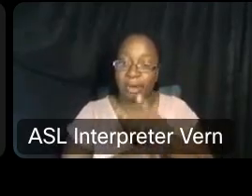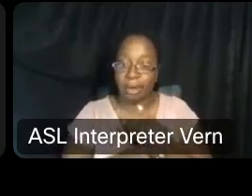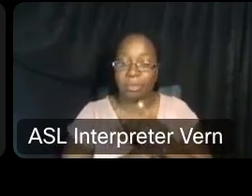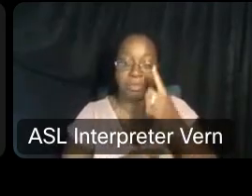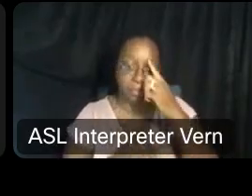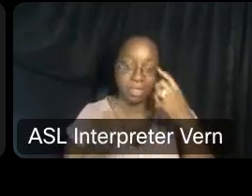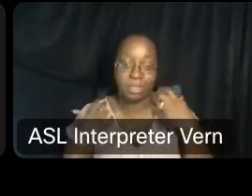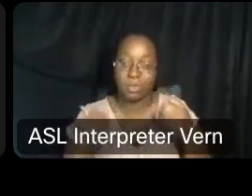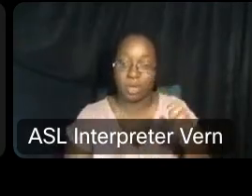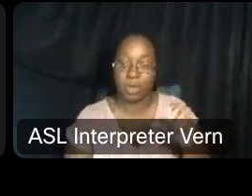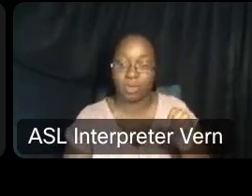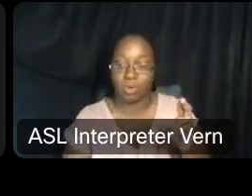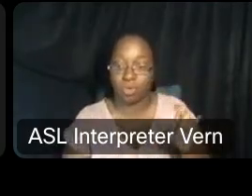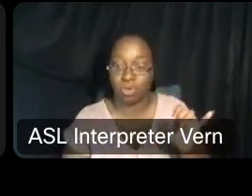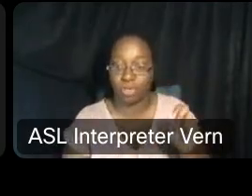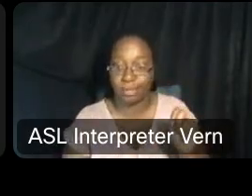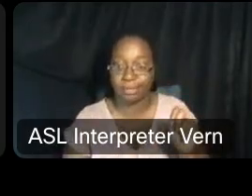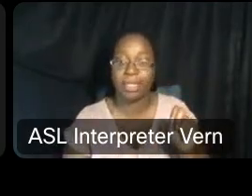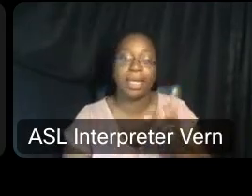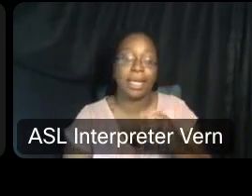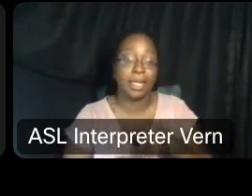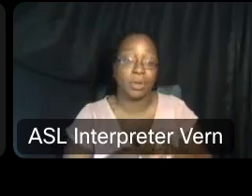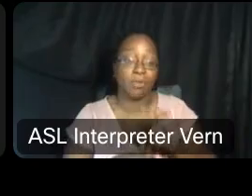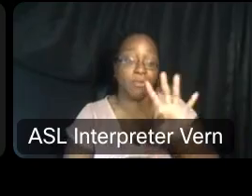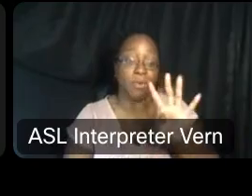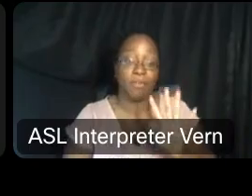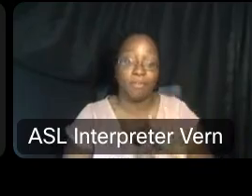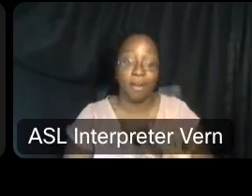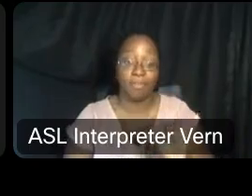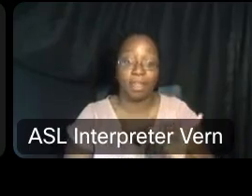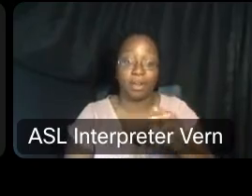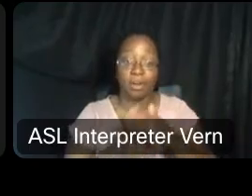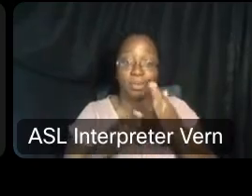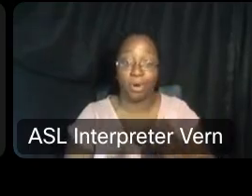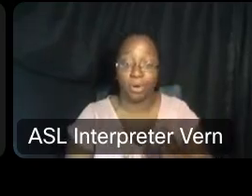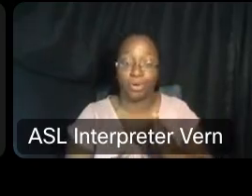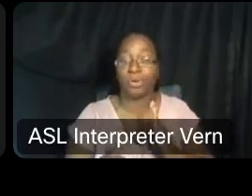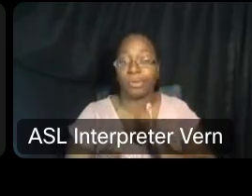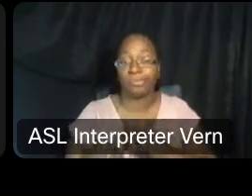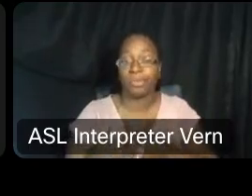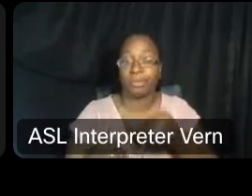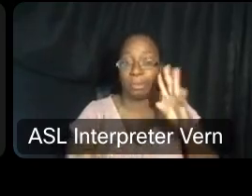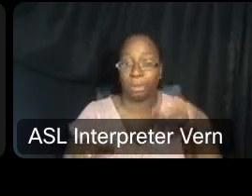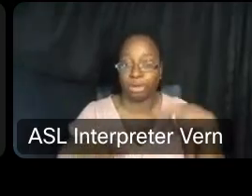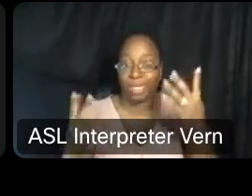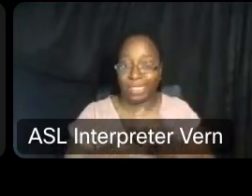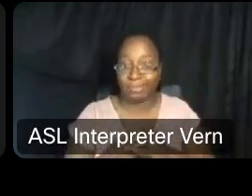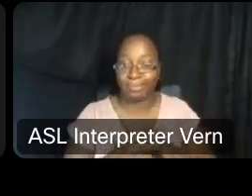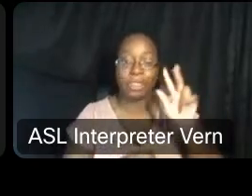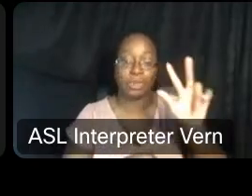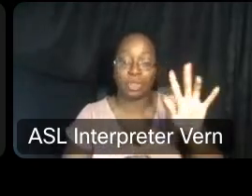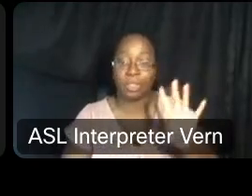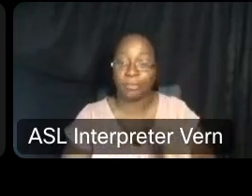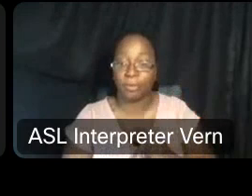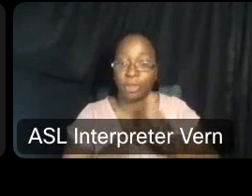they were losing their mind. 1 and 2 said their partner threatened to report they were crazy to keep them from getting things they wanted or